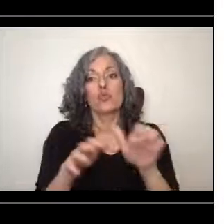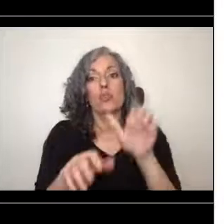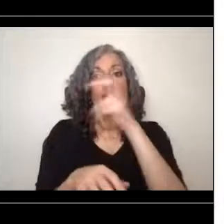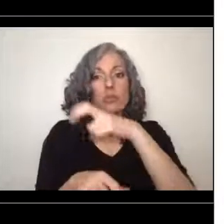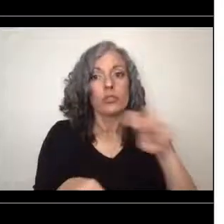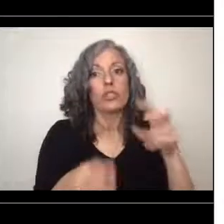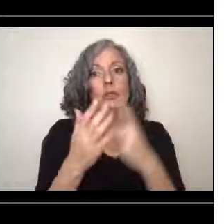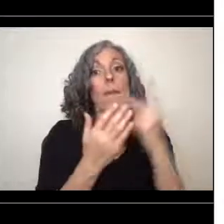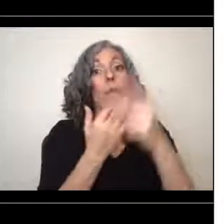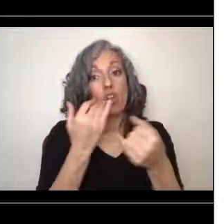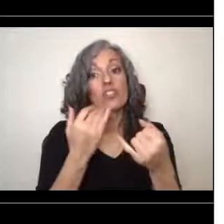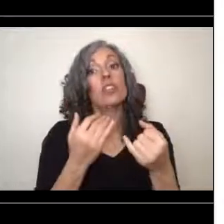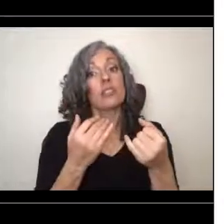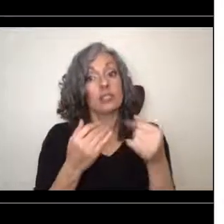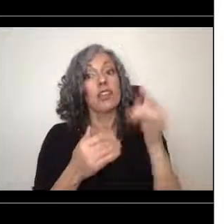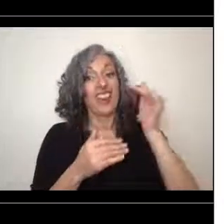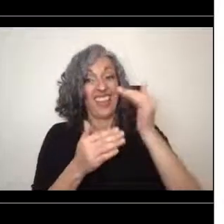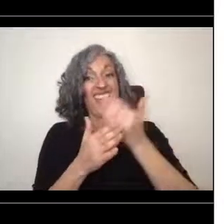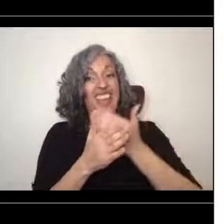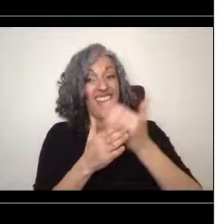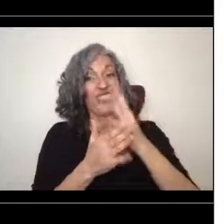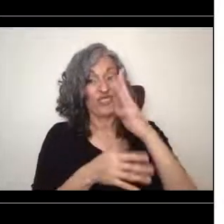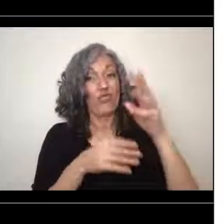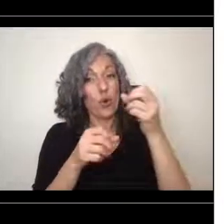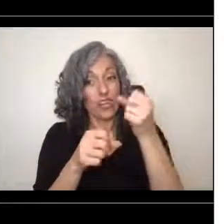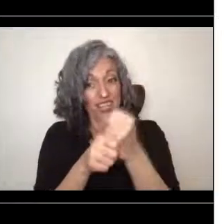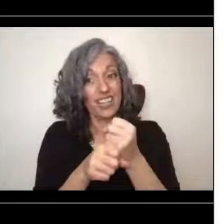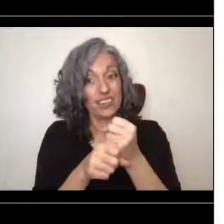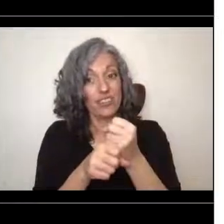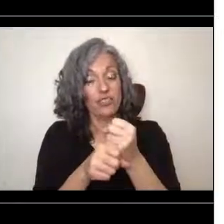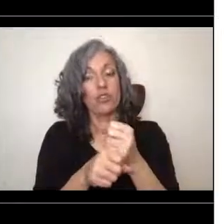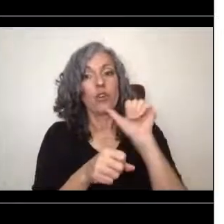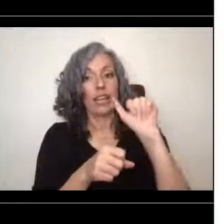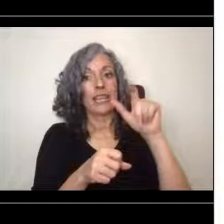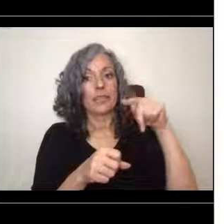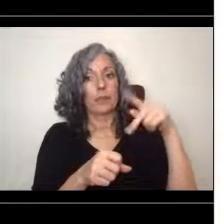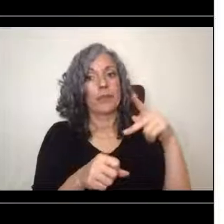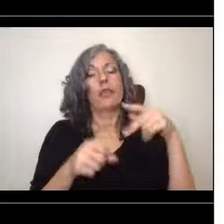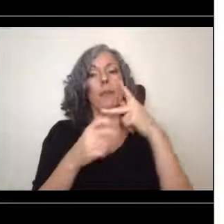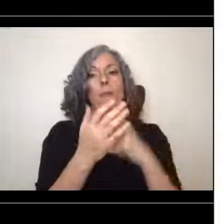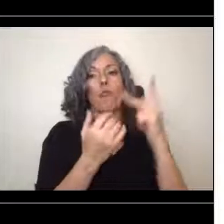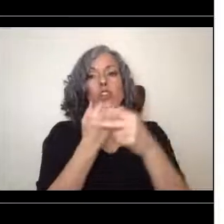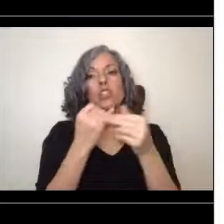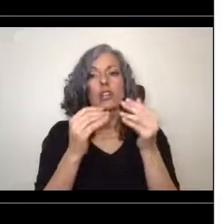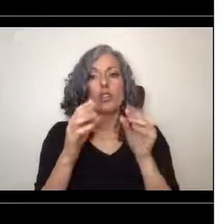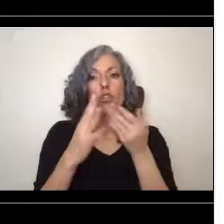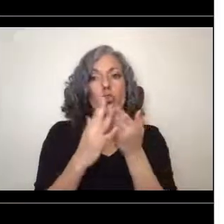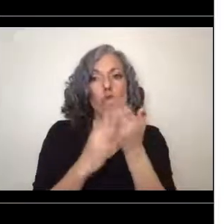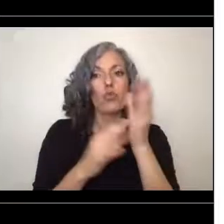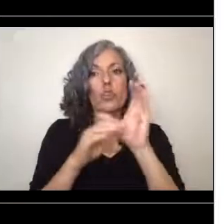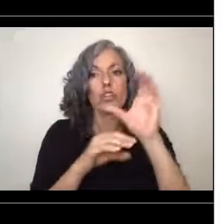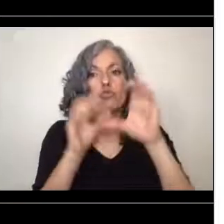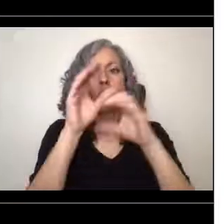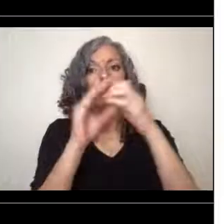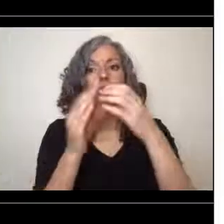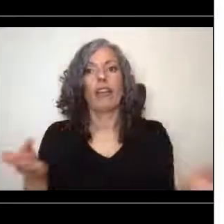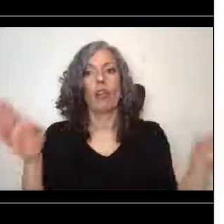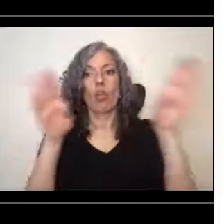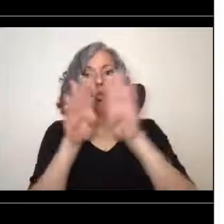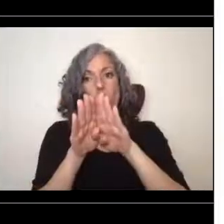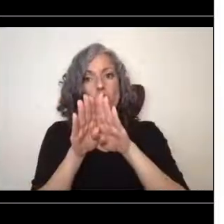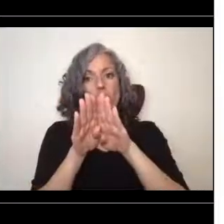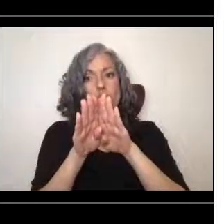projects, it does take on average about 4 years to deliver an ATP project through construction and through project closeout. So we're looking to